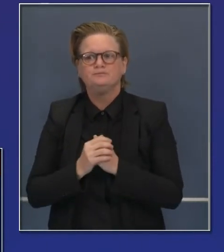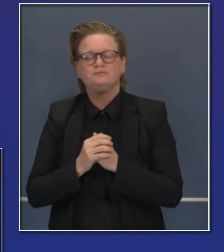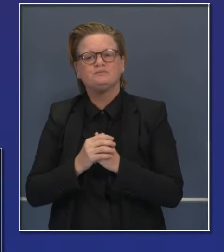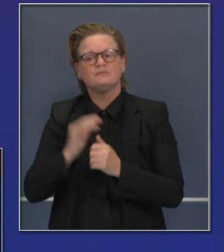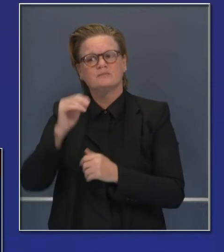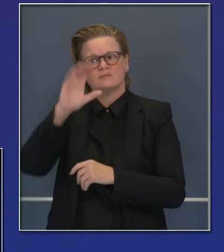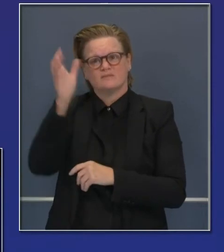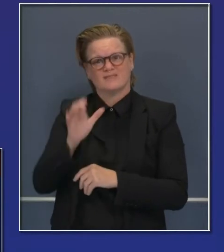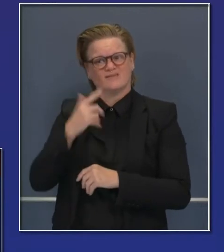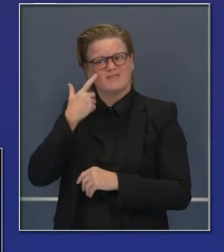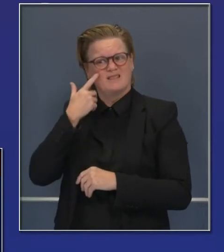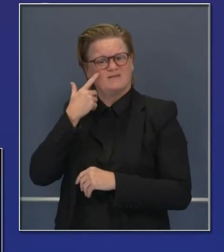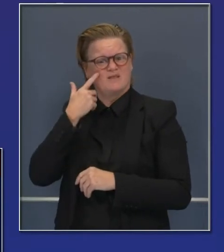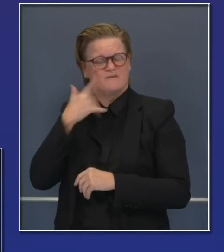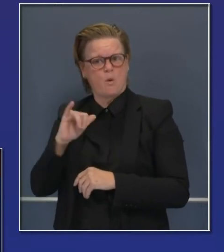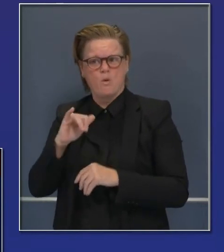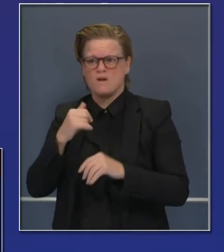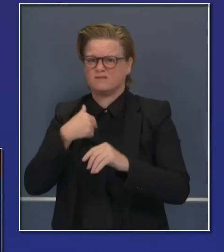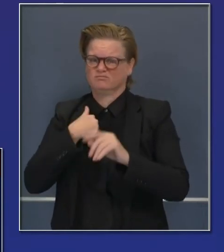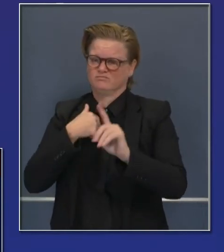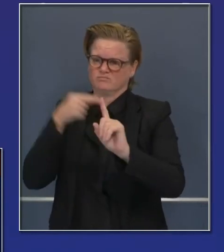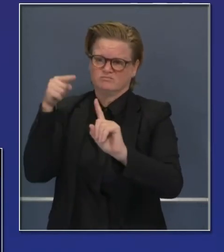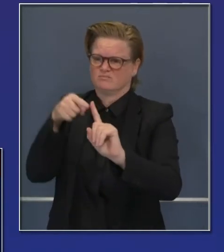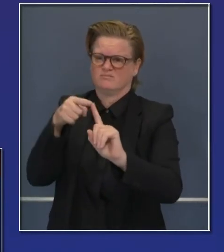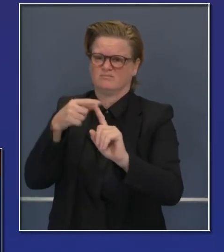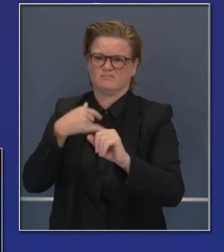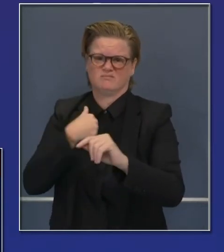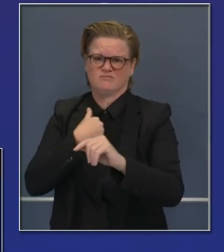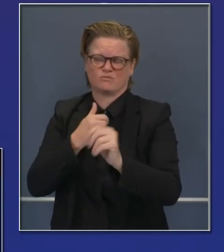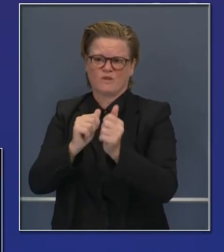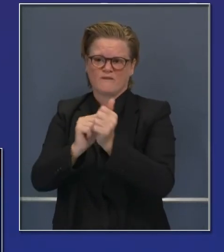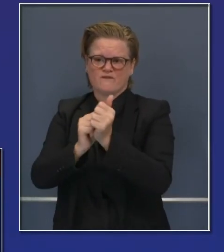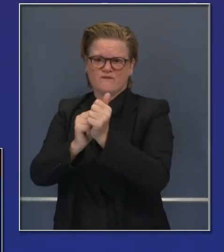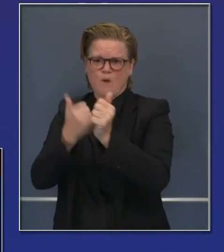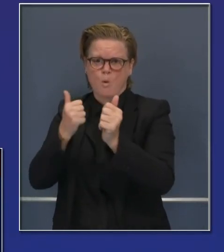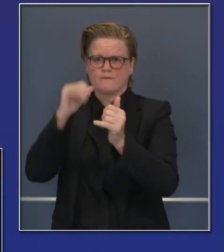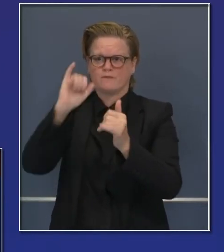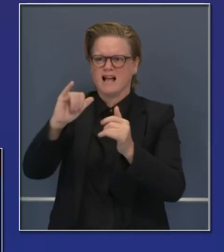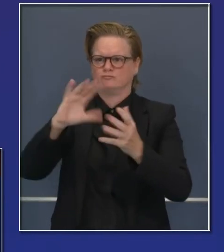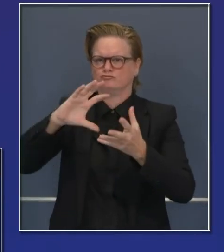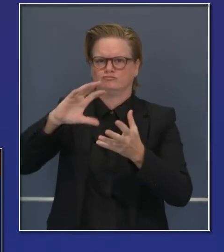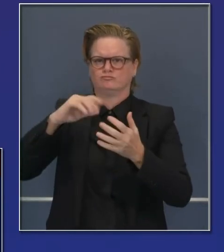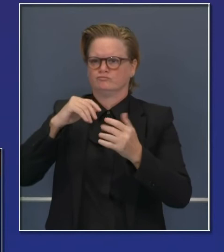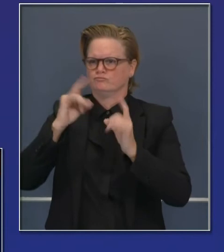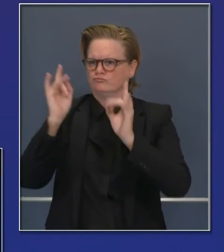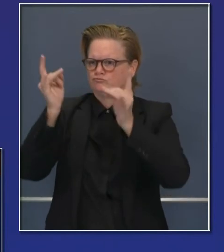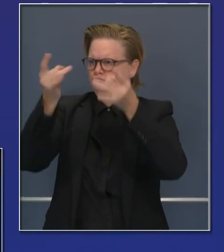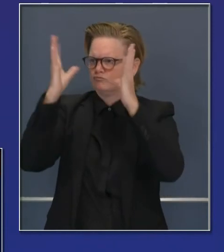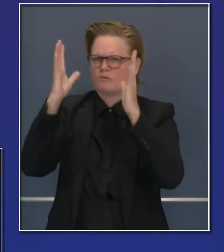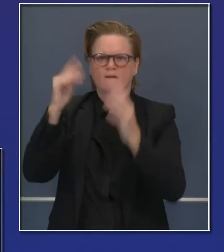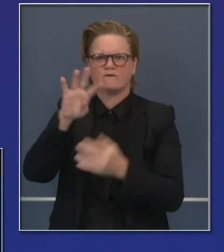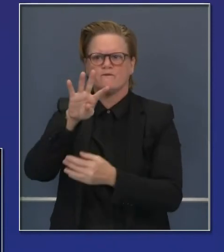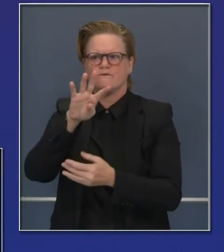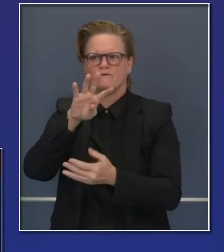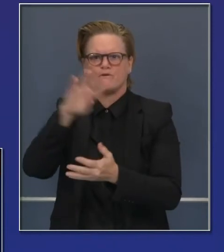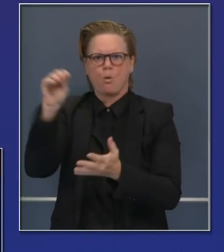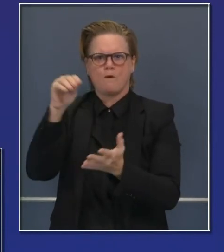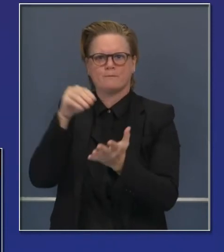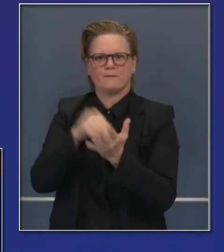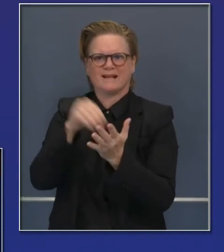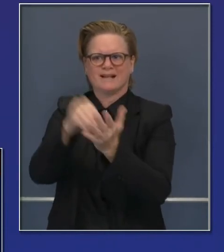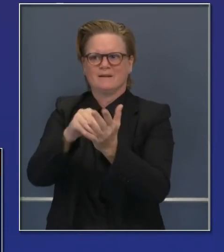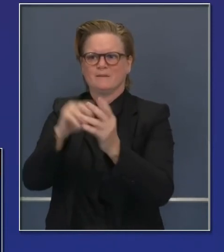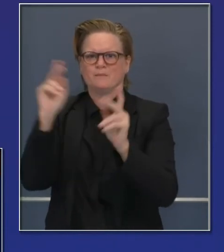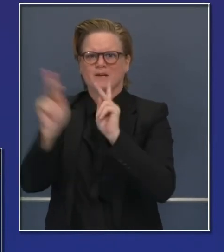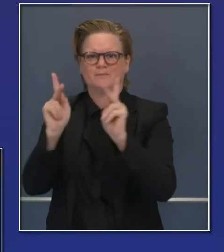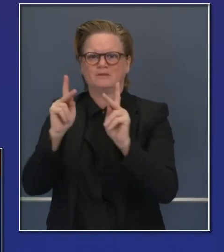to avoid because of your astounding work. 40 million of you met that moment, and we bent the curve in the beginning. Let's take